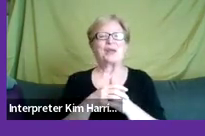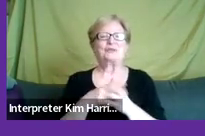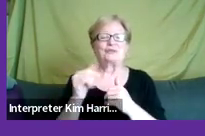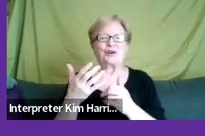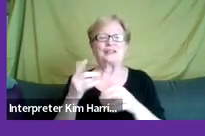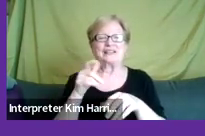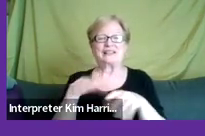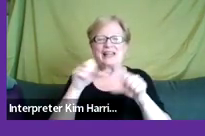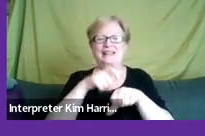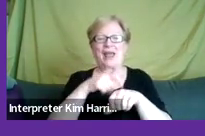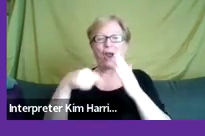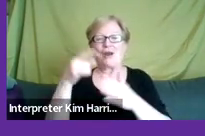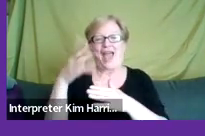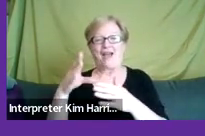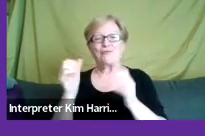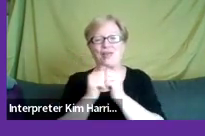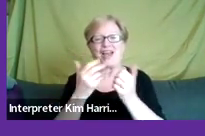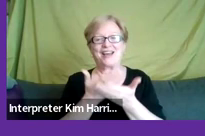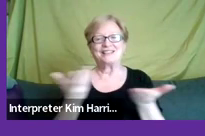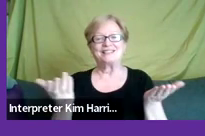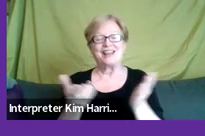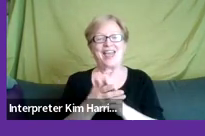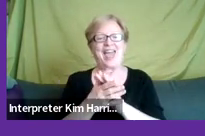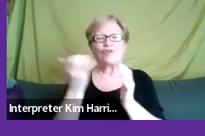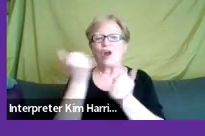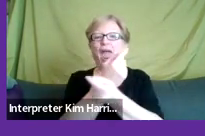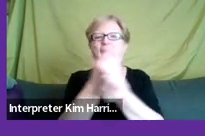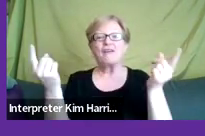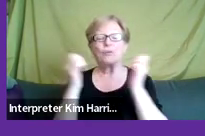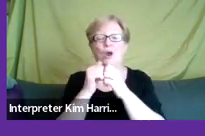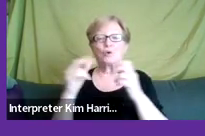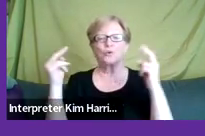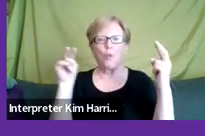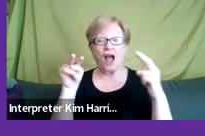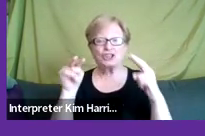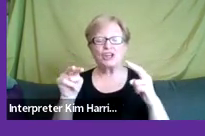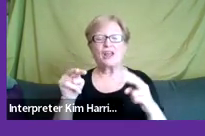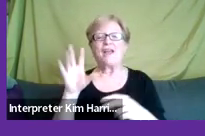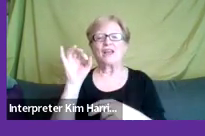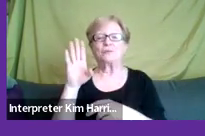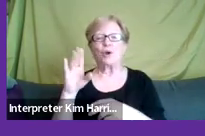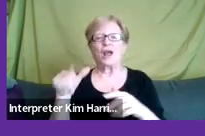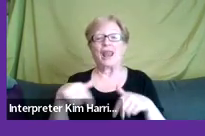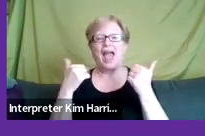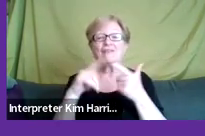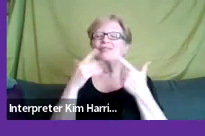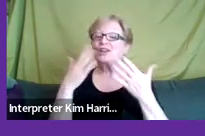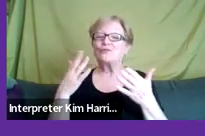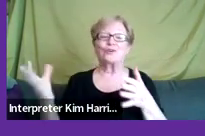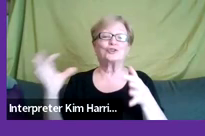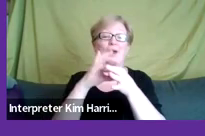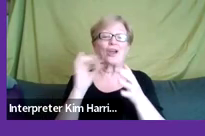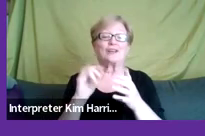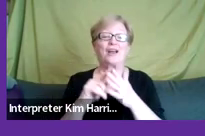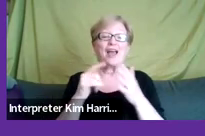the hour and a half with us. And to everyone that is watching on Facebook Live, thank you so much for joining us there too.